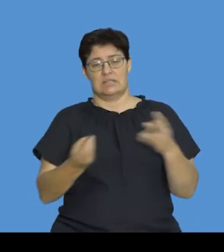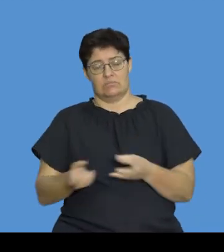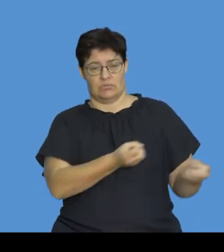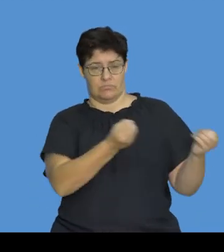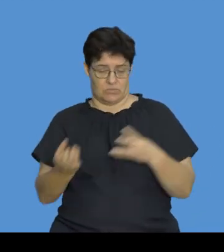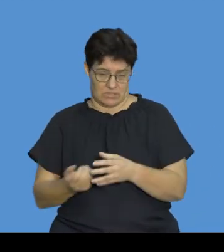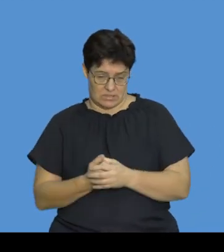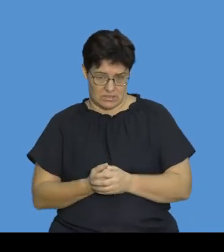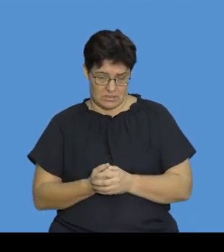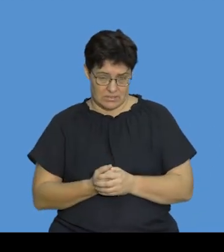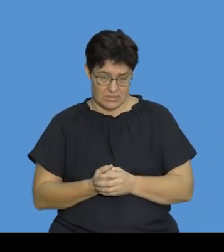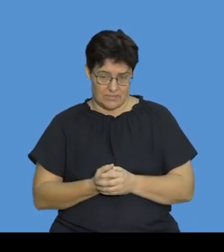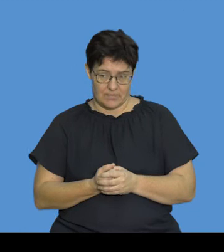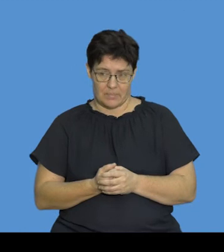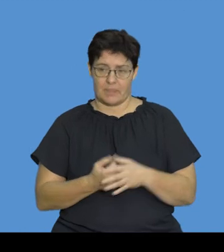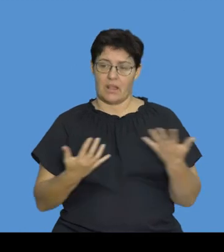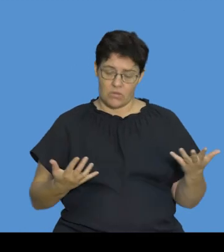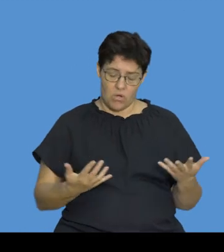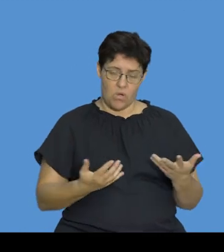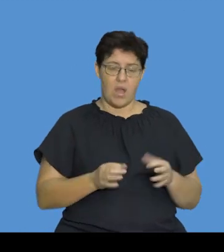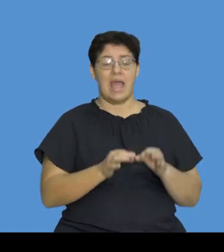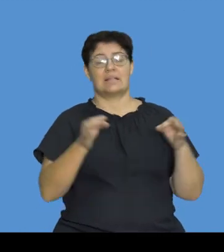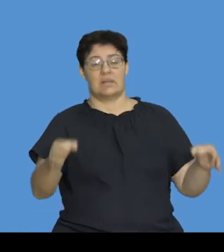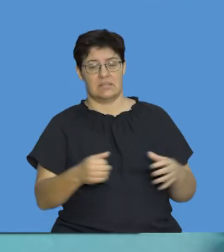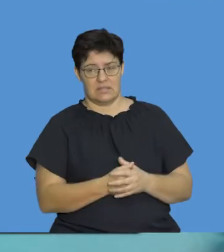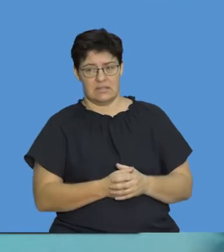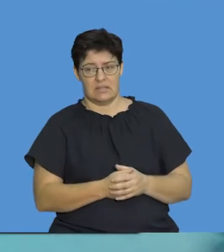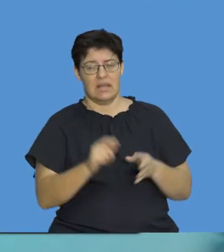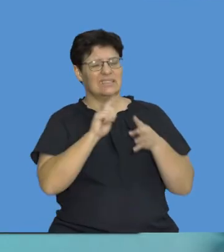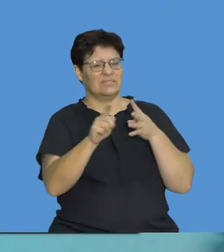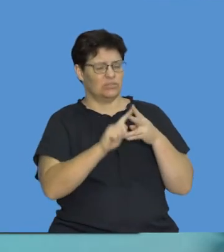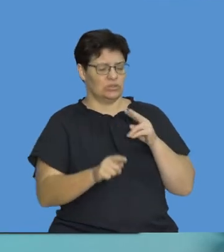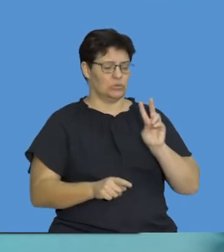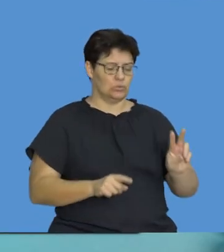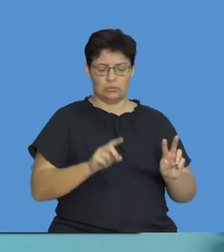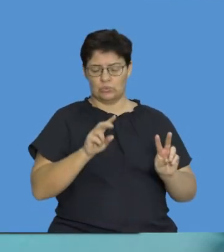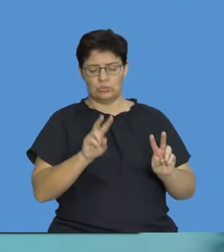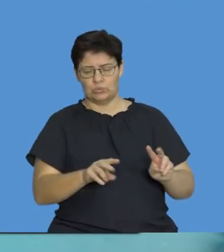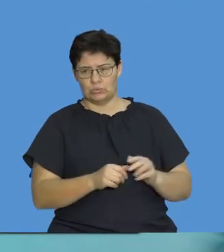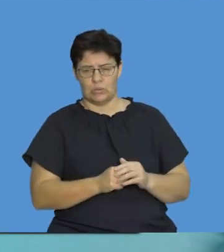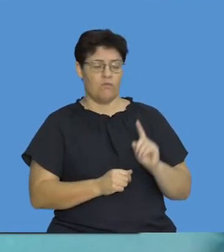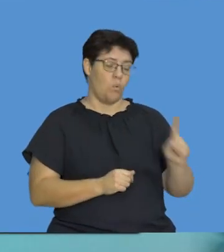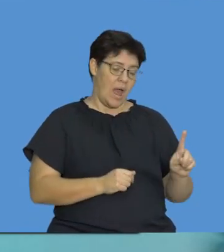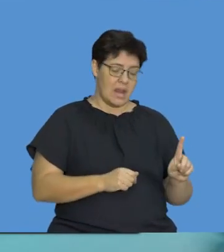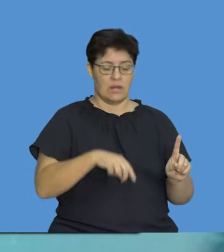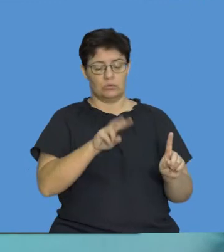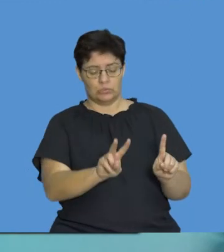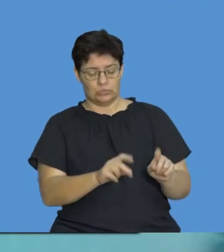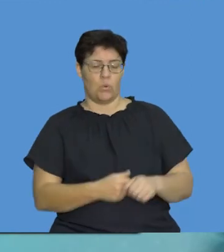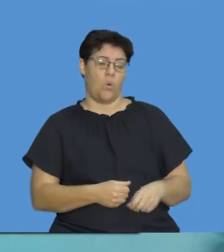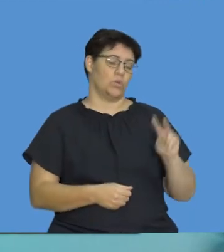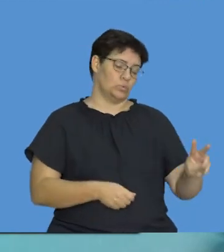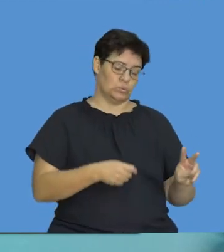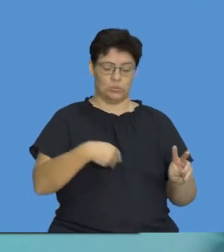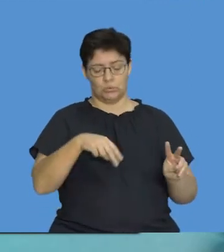note under multiplication, you're expanding the different types of expansion, monomial, binomial, and a